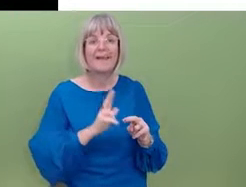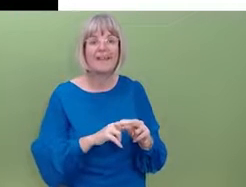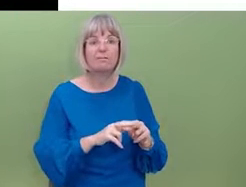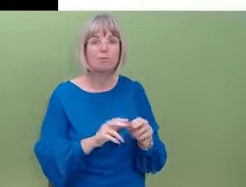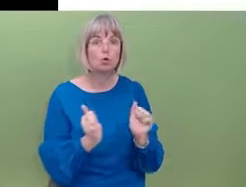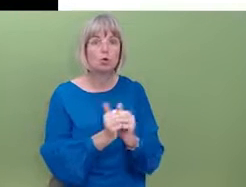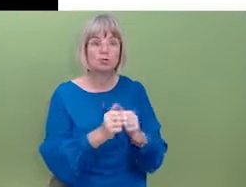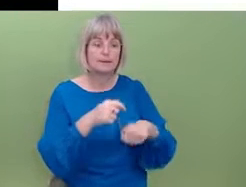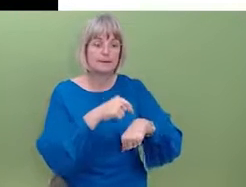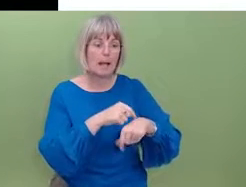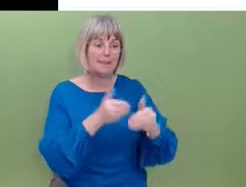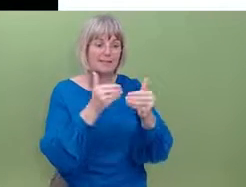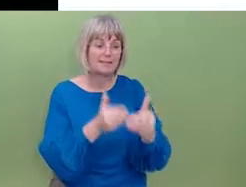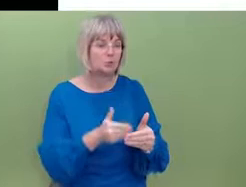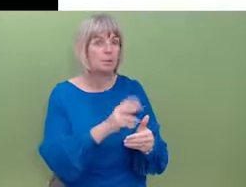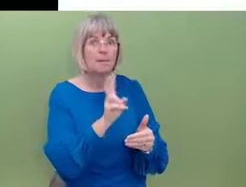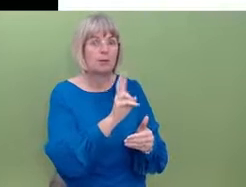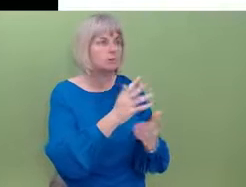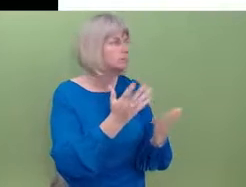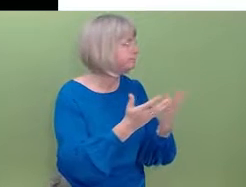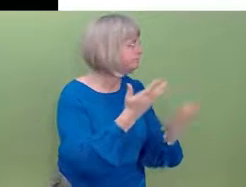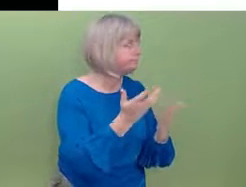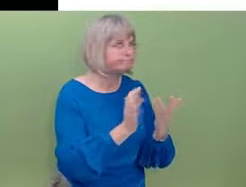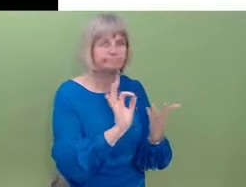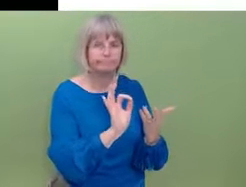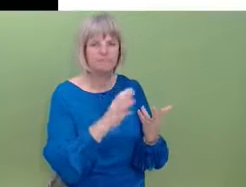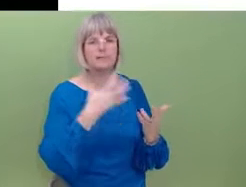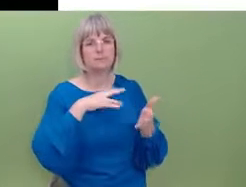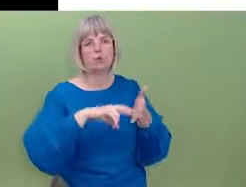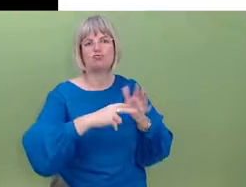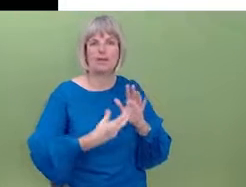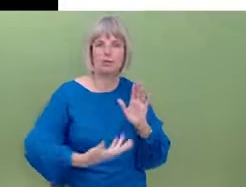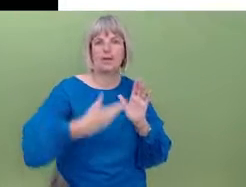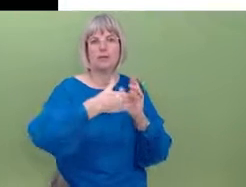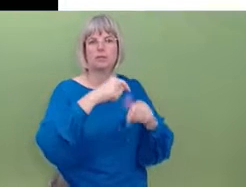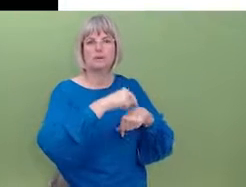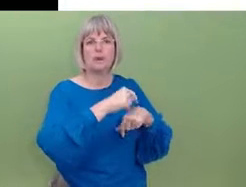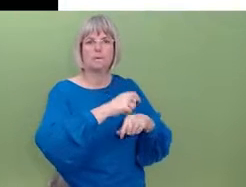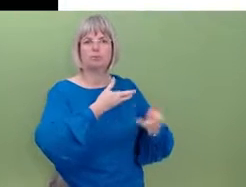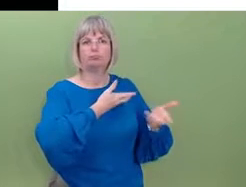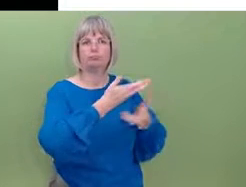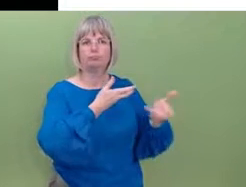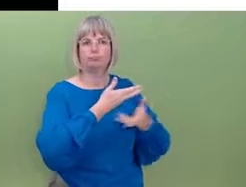important to arrange additional time to speak to them about the young person's progress if this is appropriate.